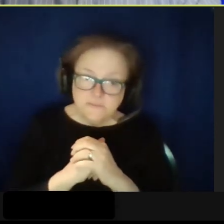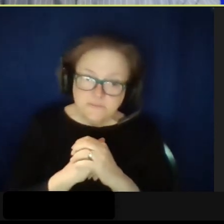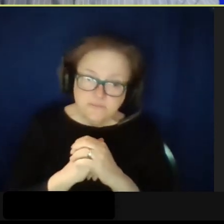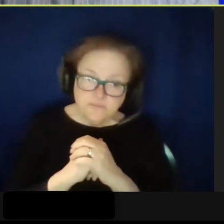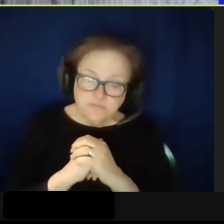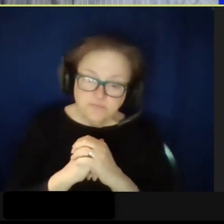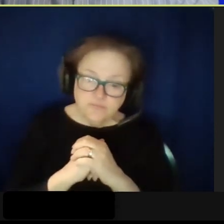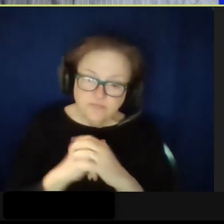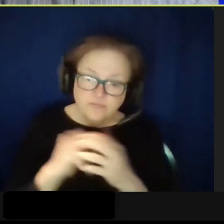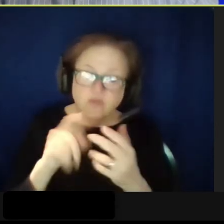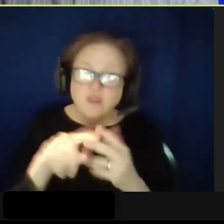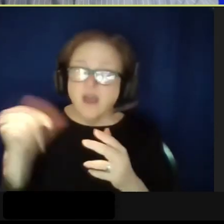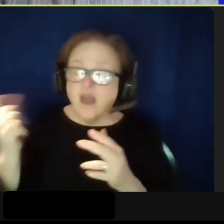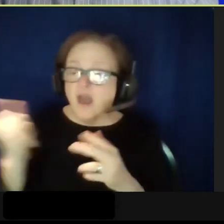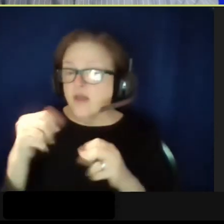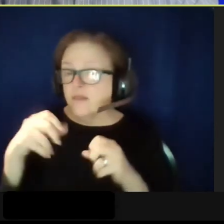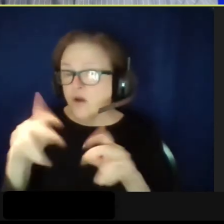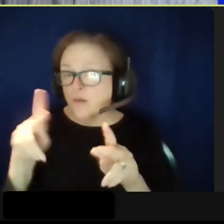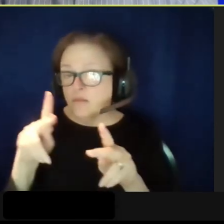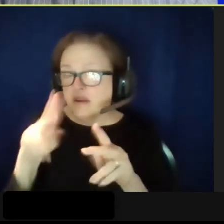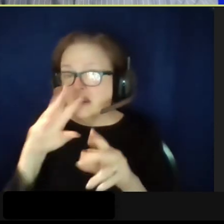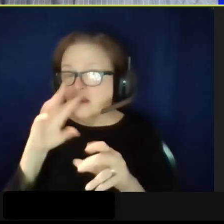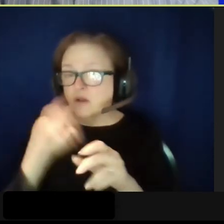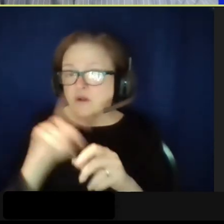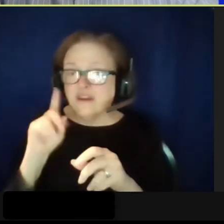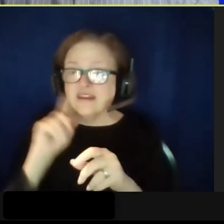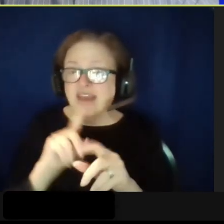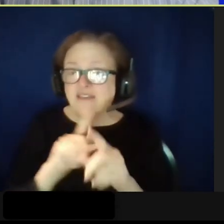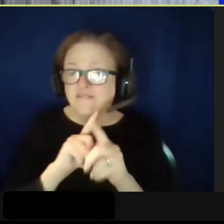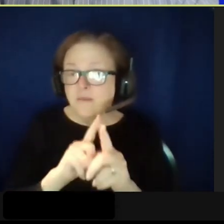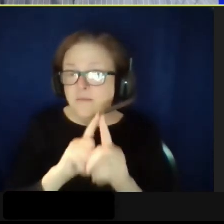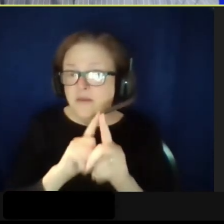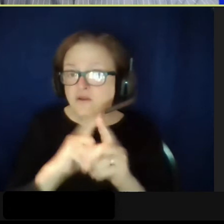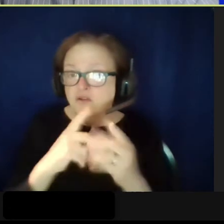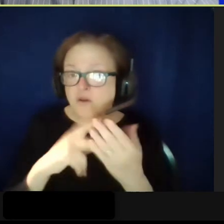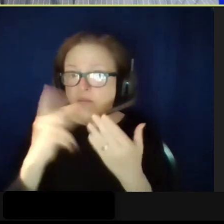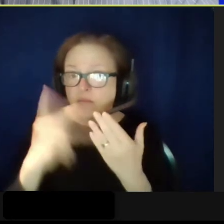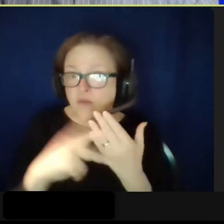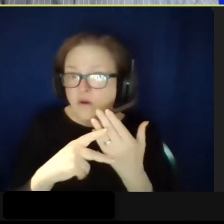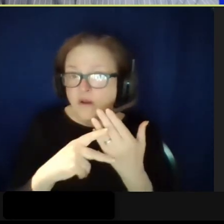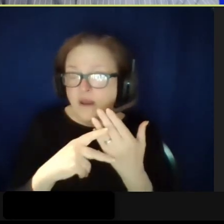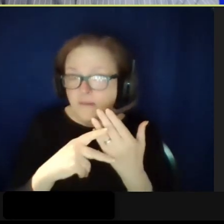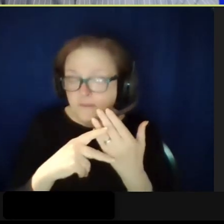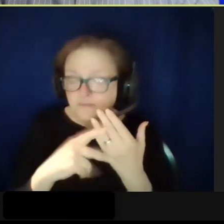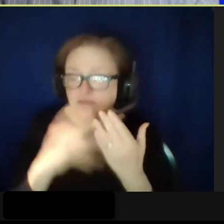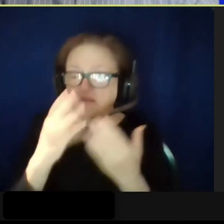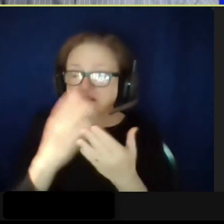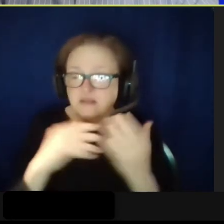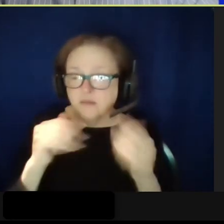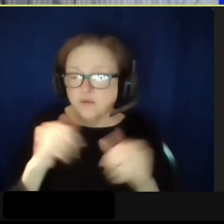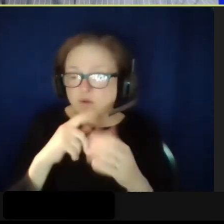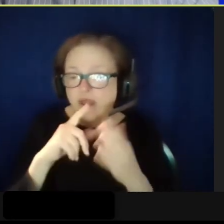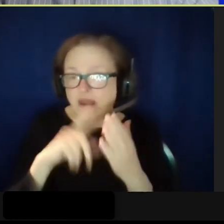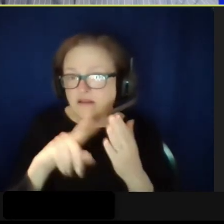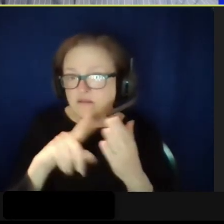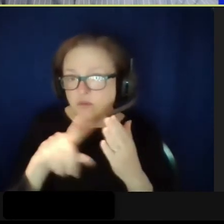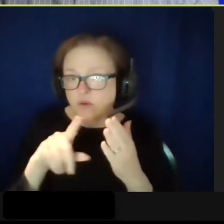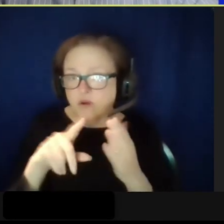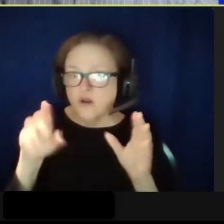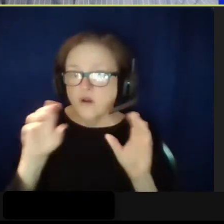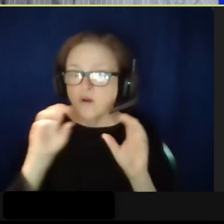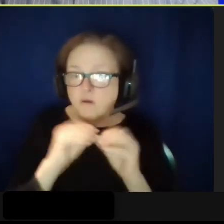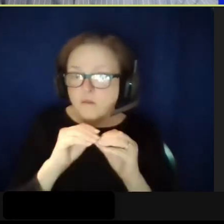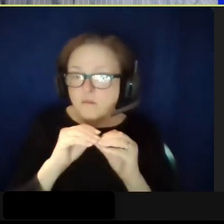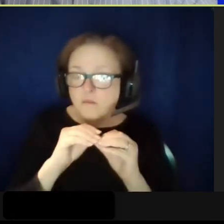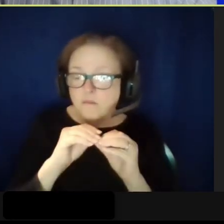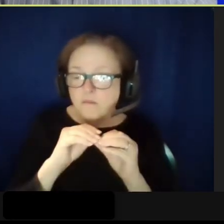Other opportunities including Deaf mentorship programs. Here are some that you can explore. You can also find more information about